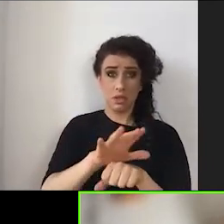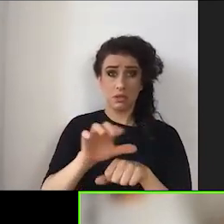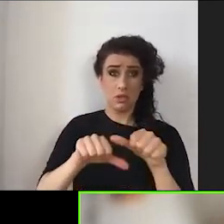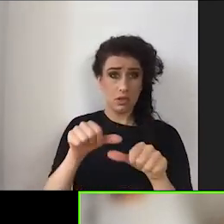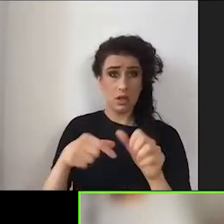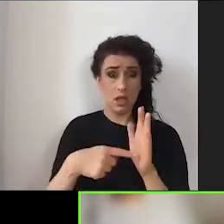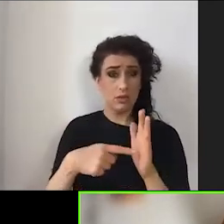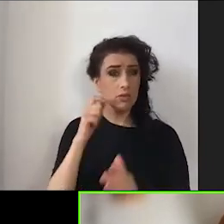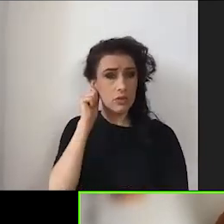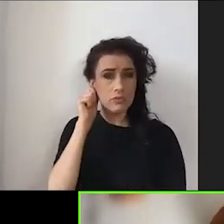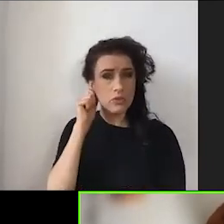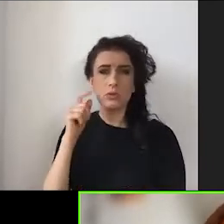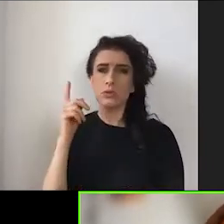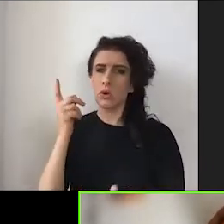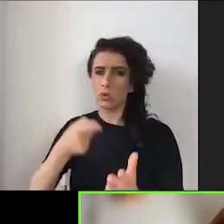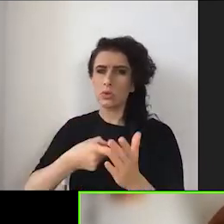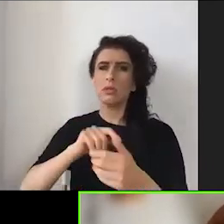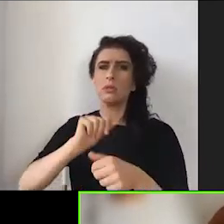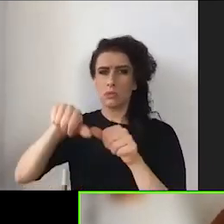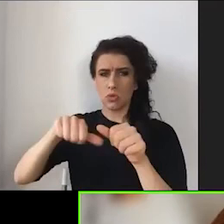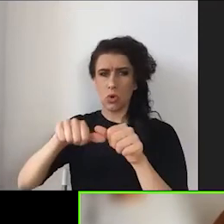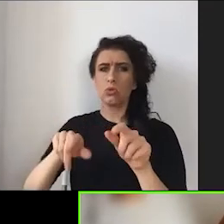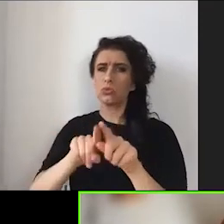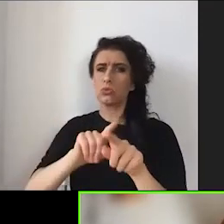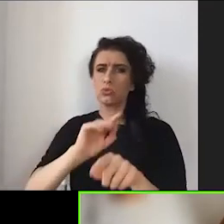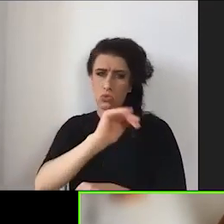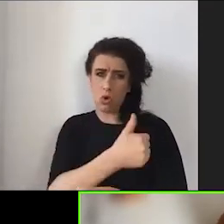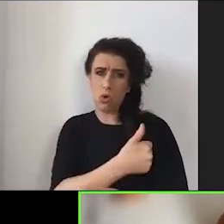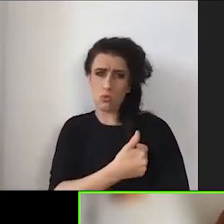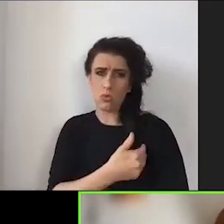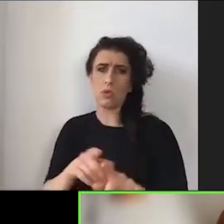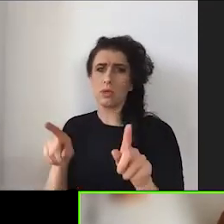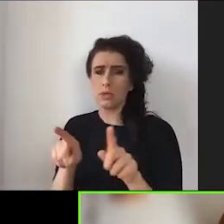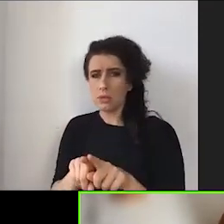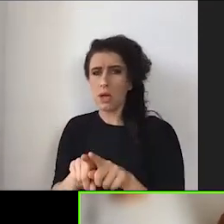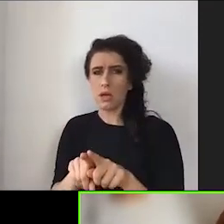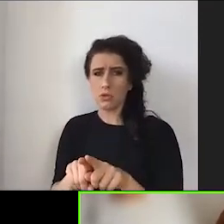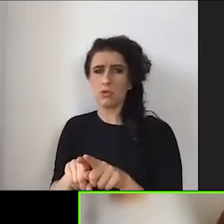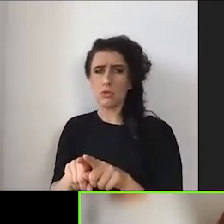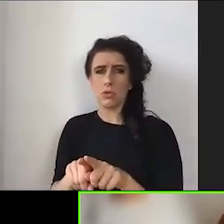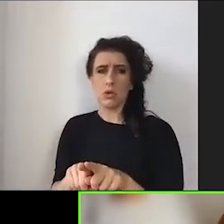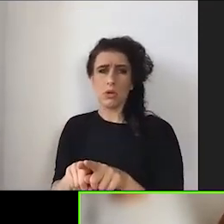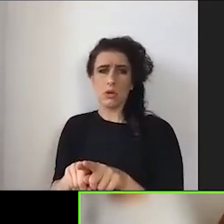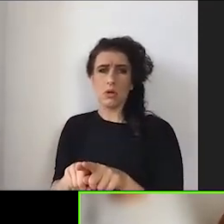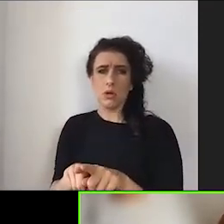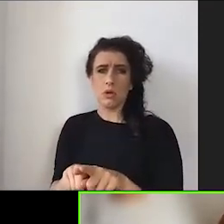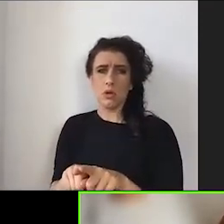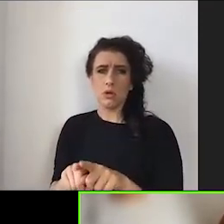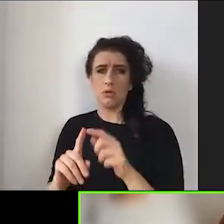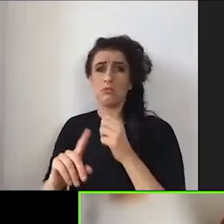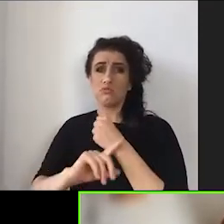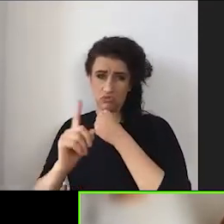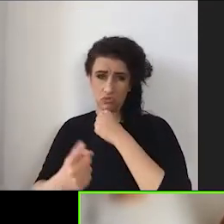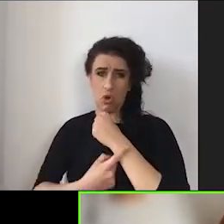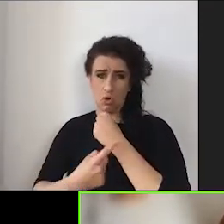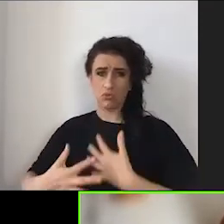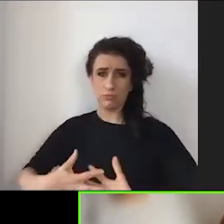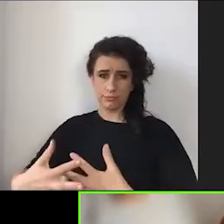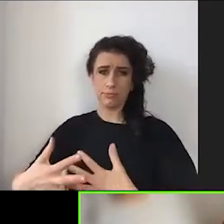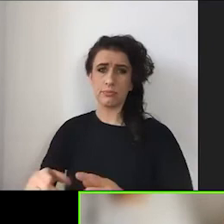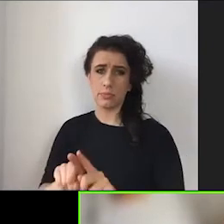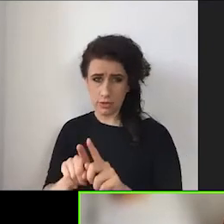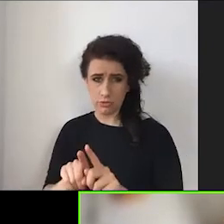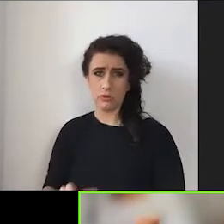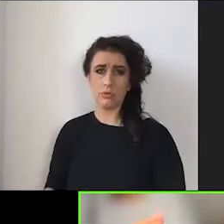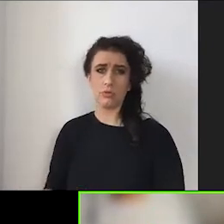months pregnant. And we asked her, are you gonna go back to school? And she was like, of course not. It was just in 25 families.